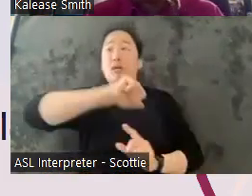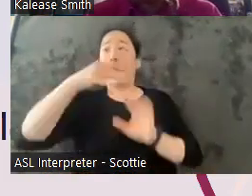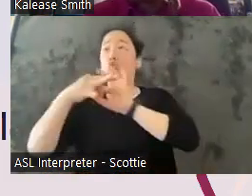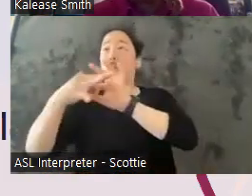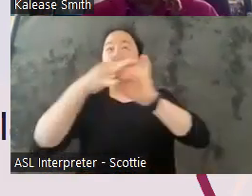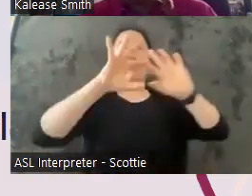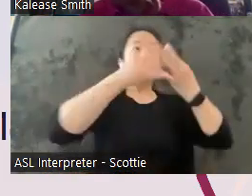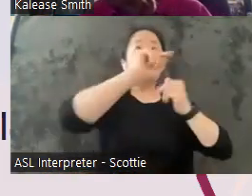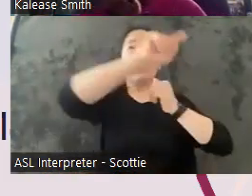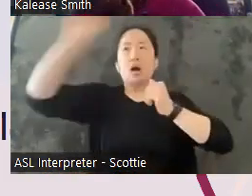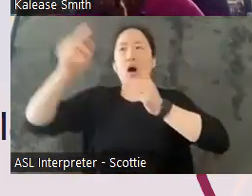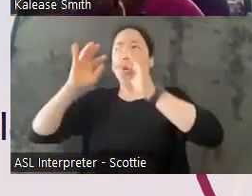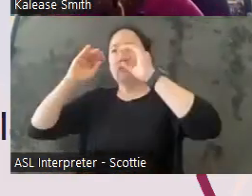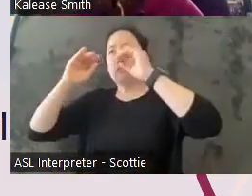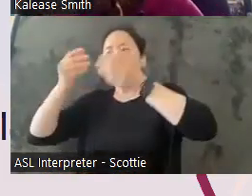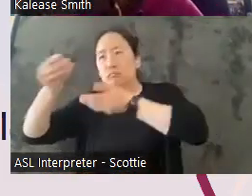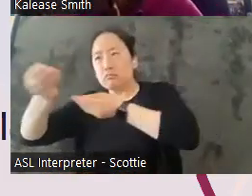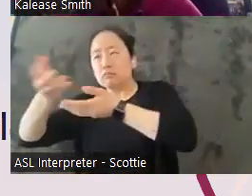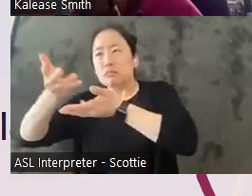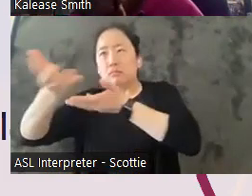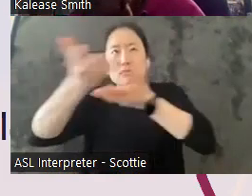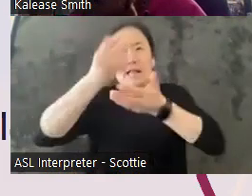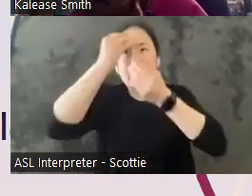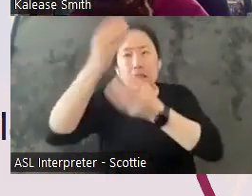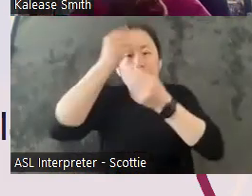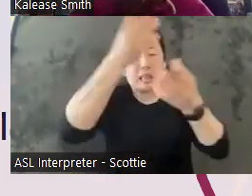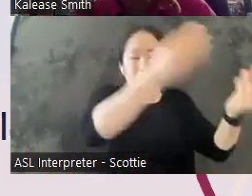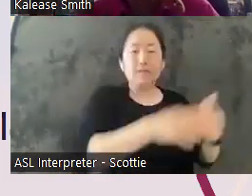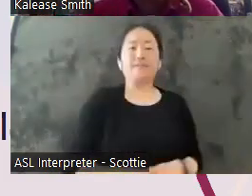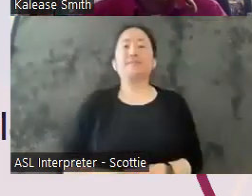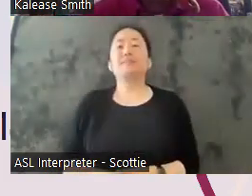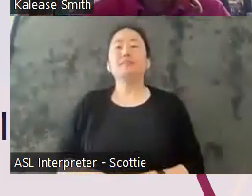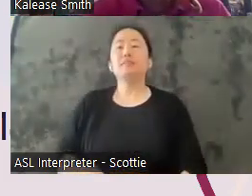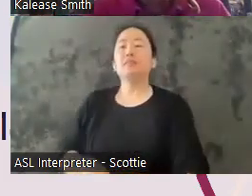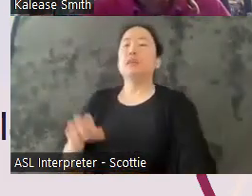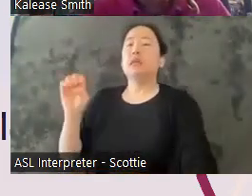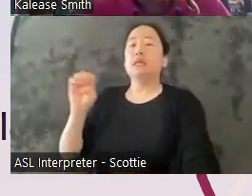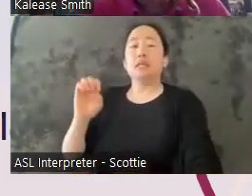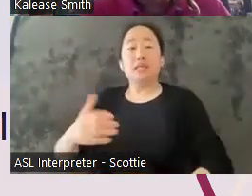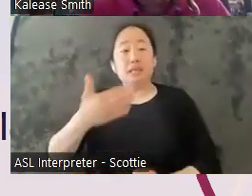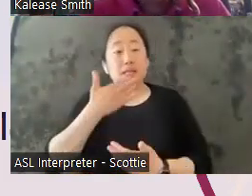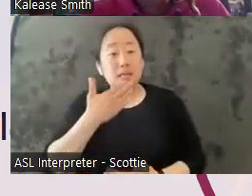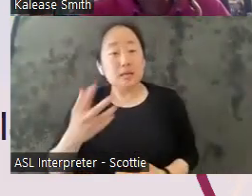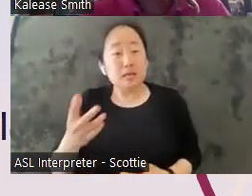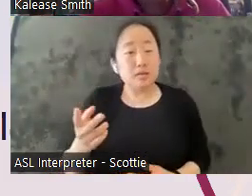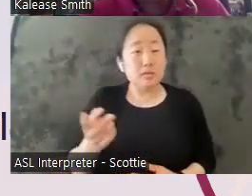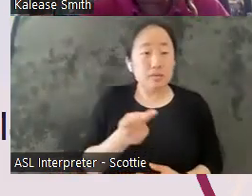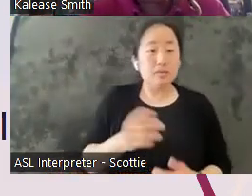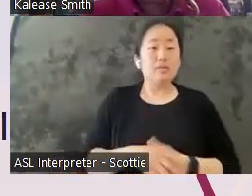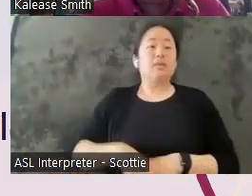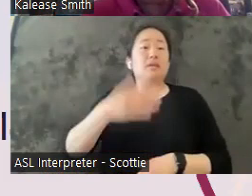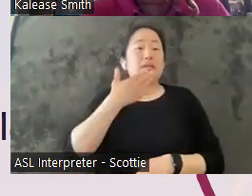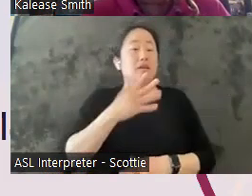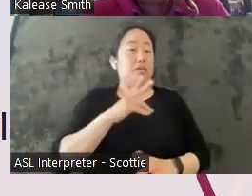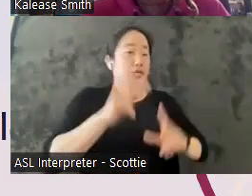Thank you both so much, and thank you to folks who were posting in the chat during the discussion, talking about,